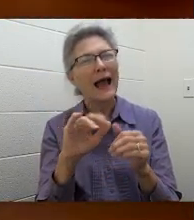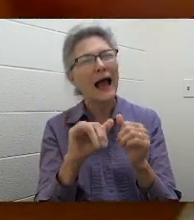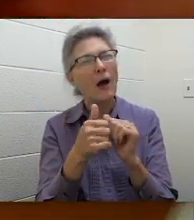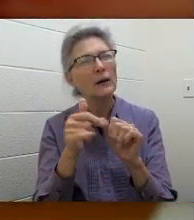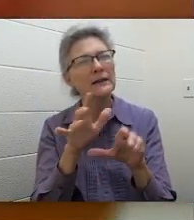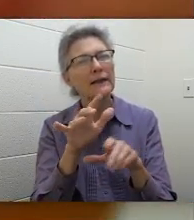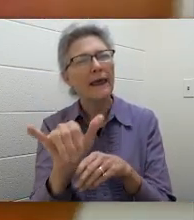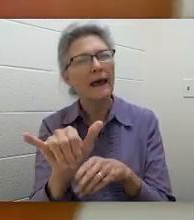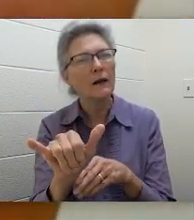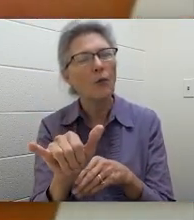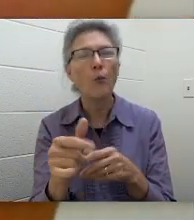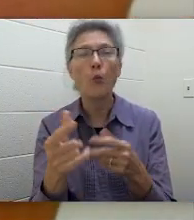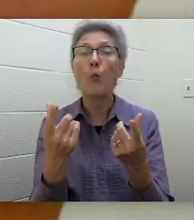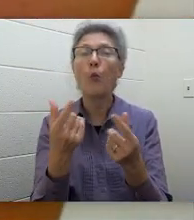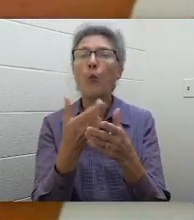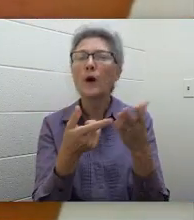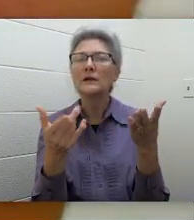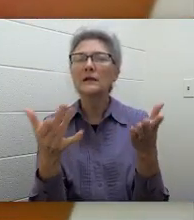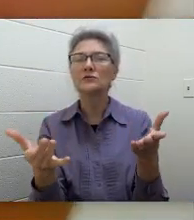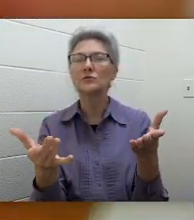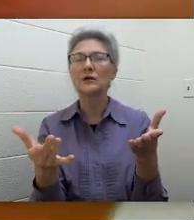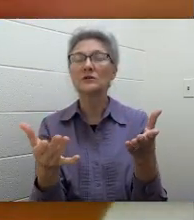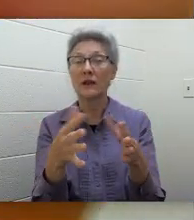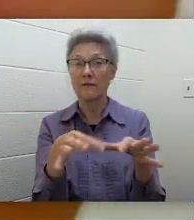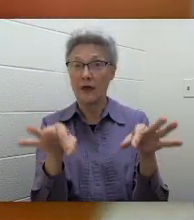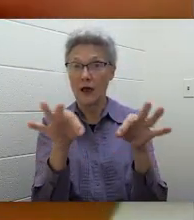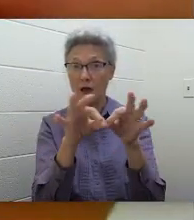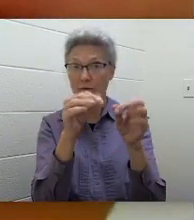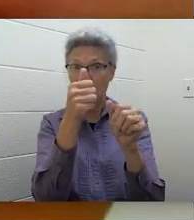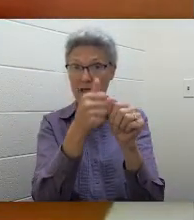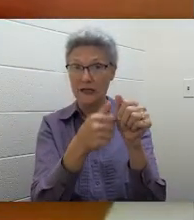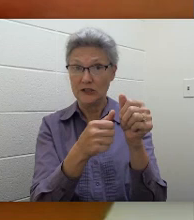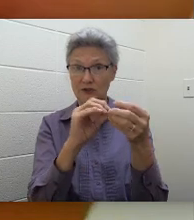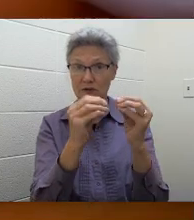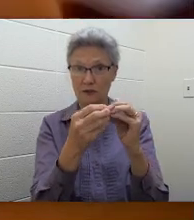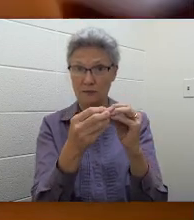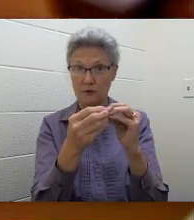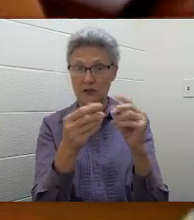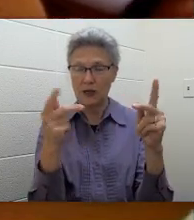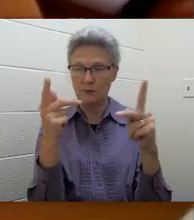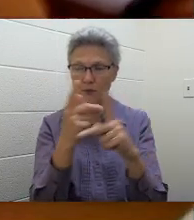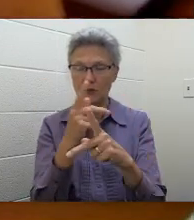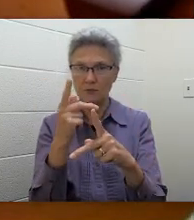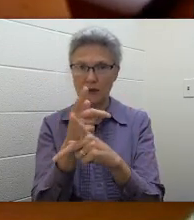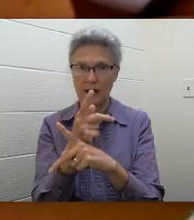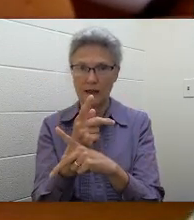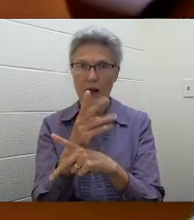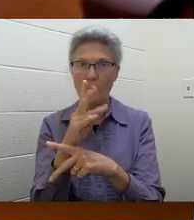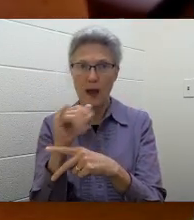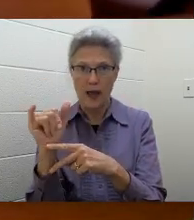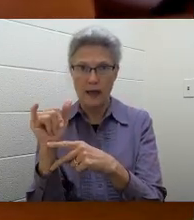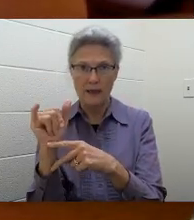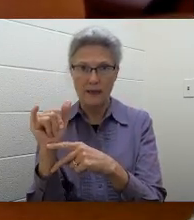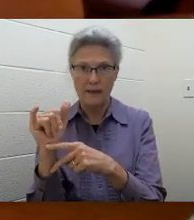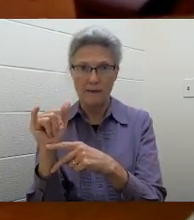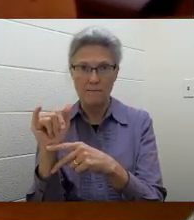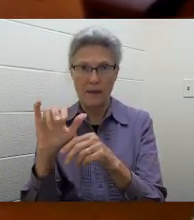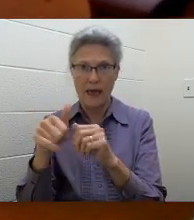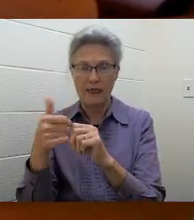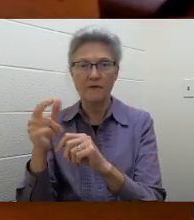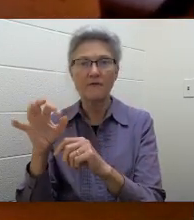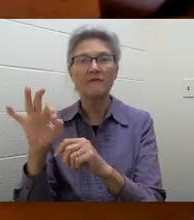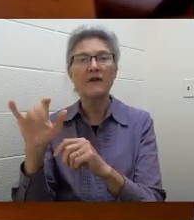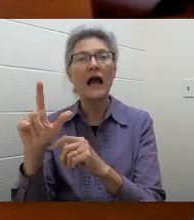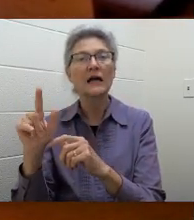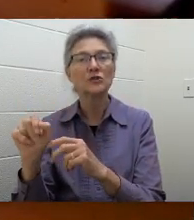now, really what I did was I took the value of each of the numbers and multiplied it by my other factor,